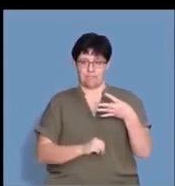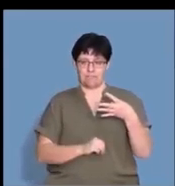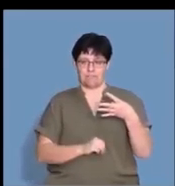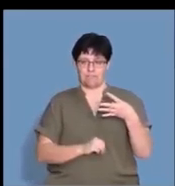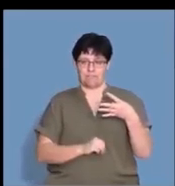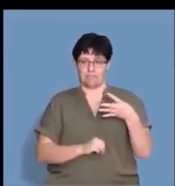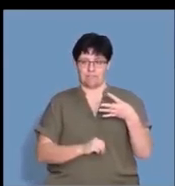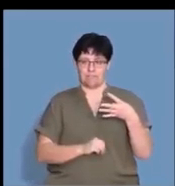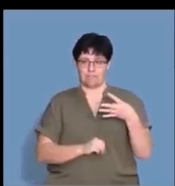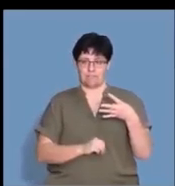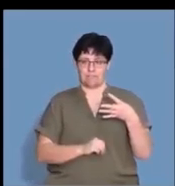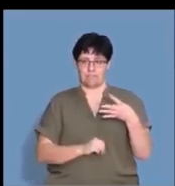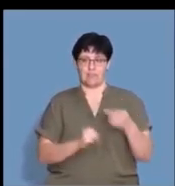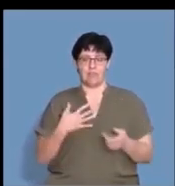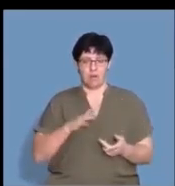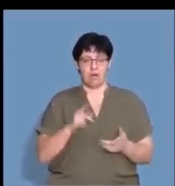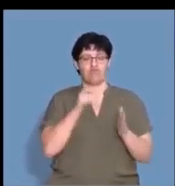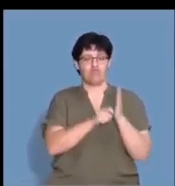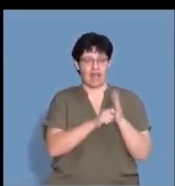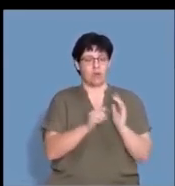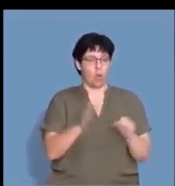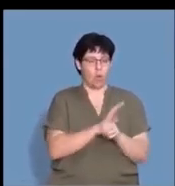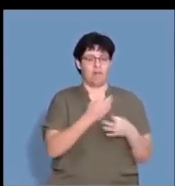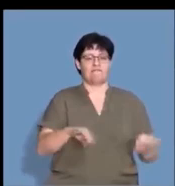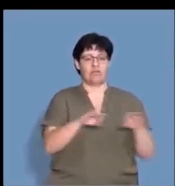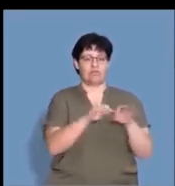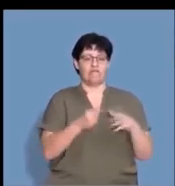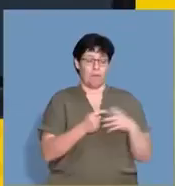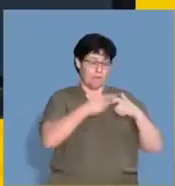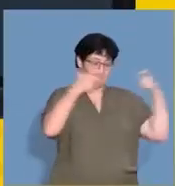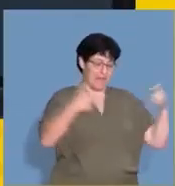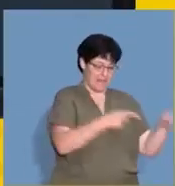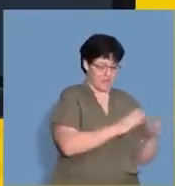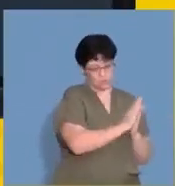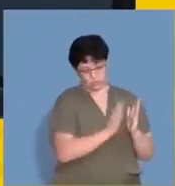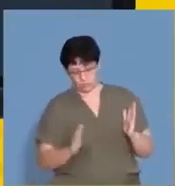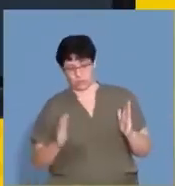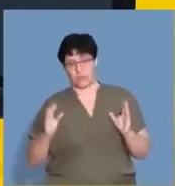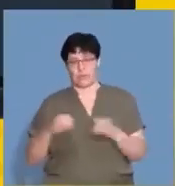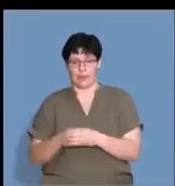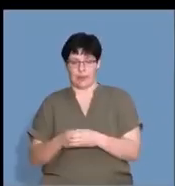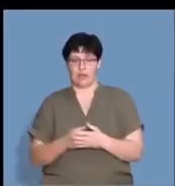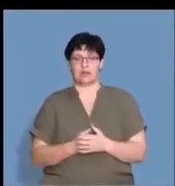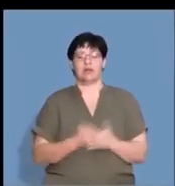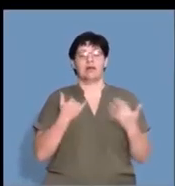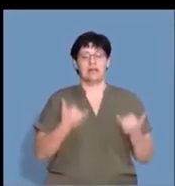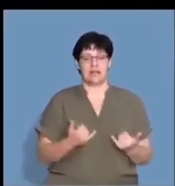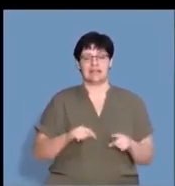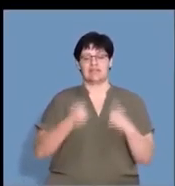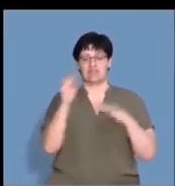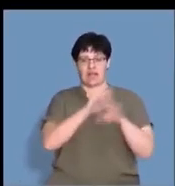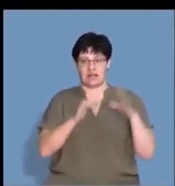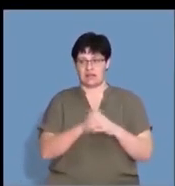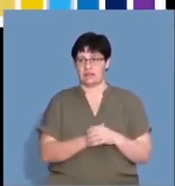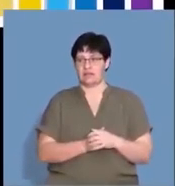here. I write out all those values from the biggest that I can think of to the smallest. Then I take a different